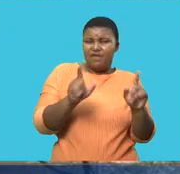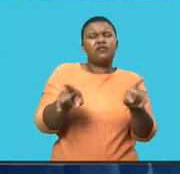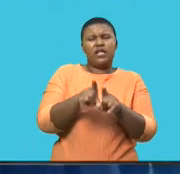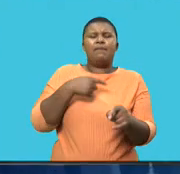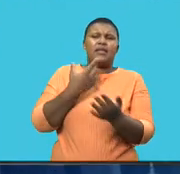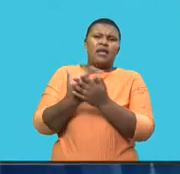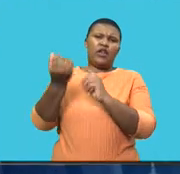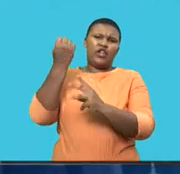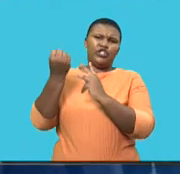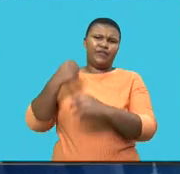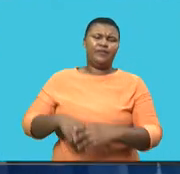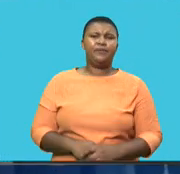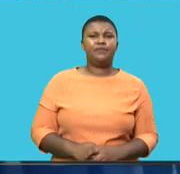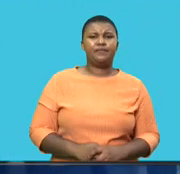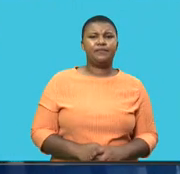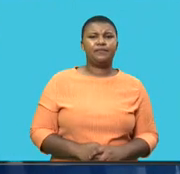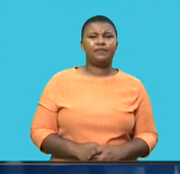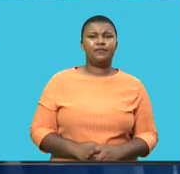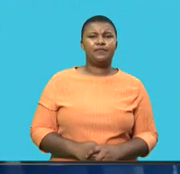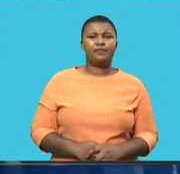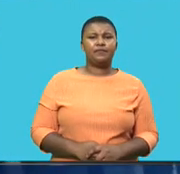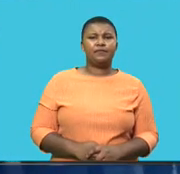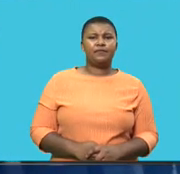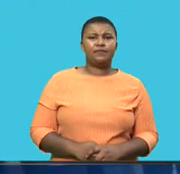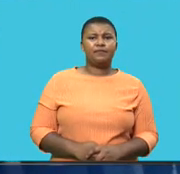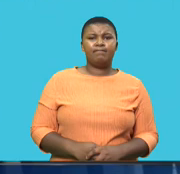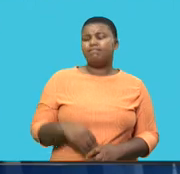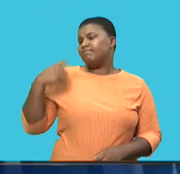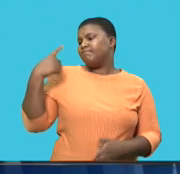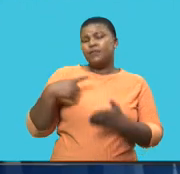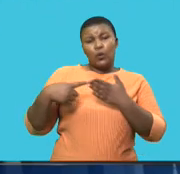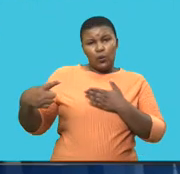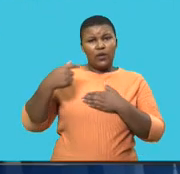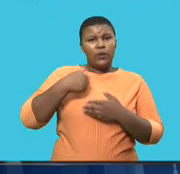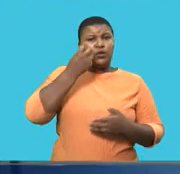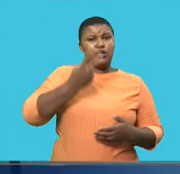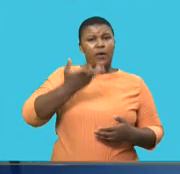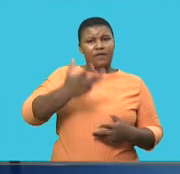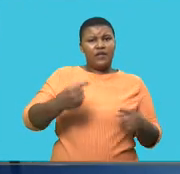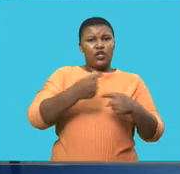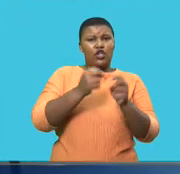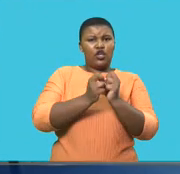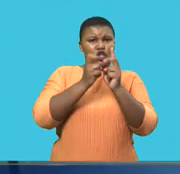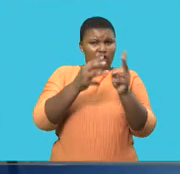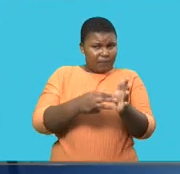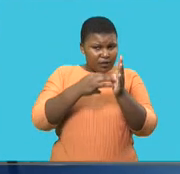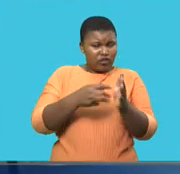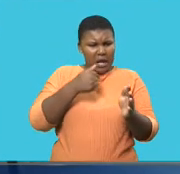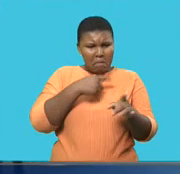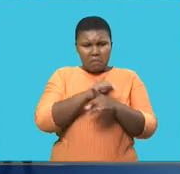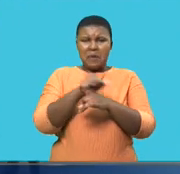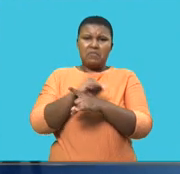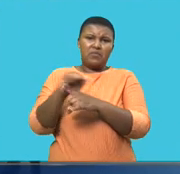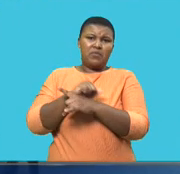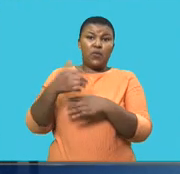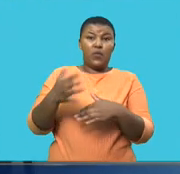all others can follow suit. Throughout this whole week, we have seen how matriculants have been preparing for what will be